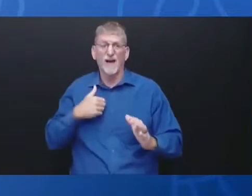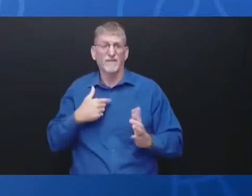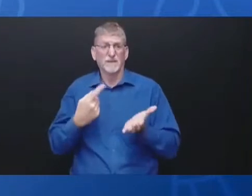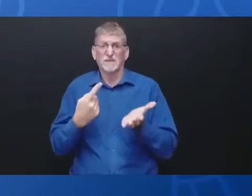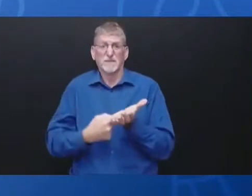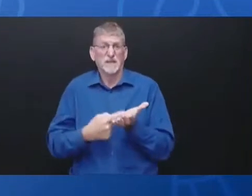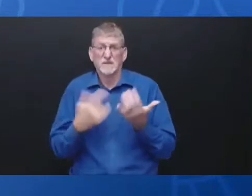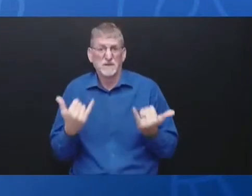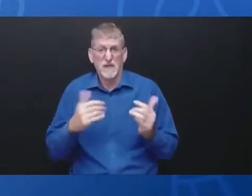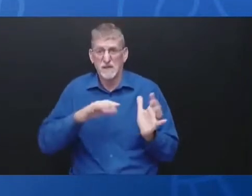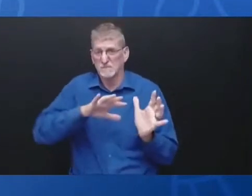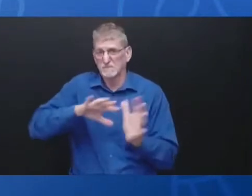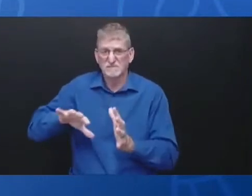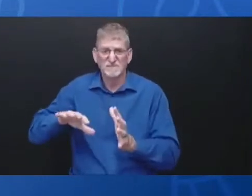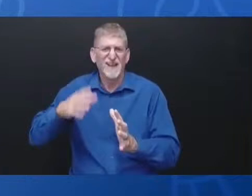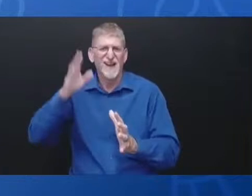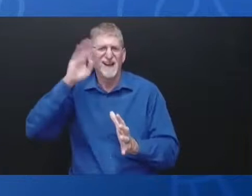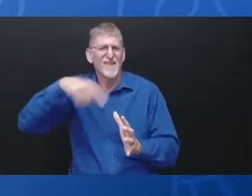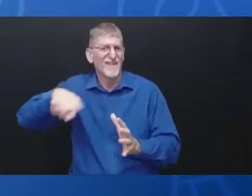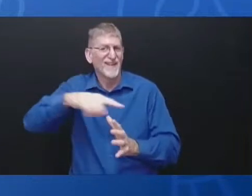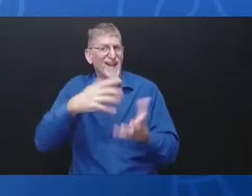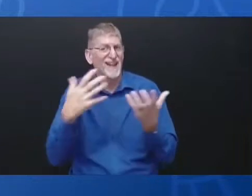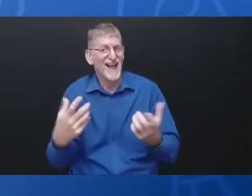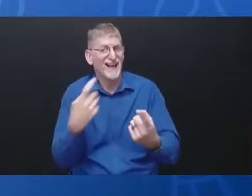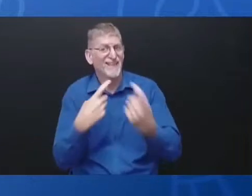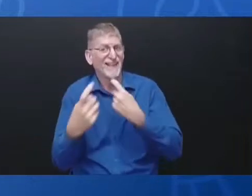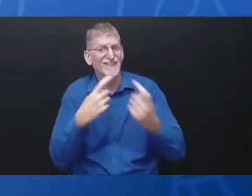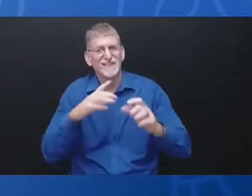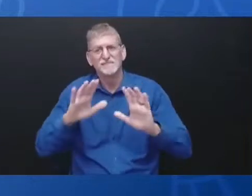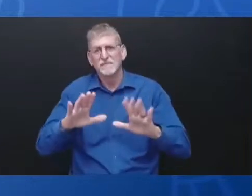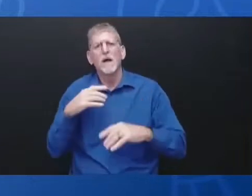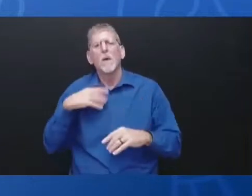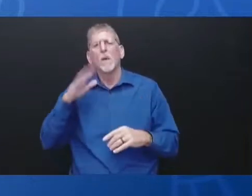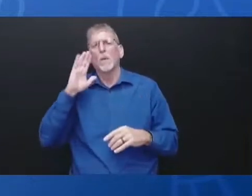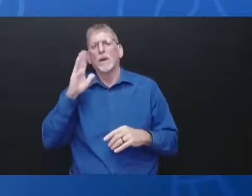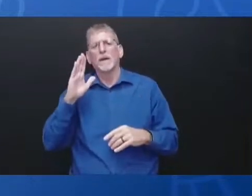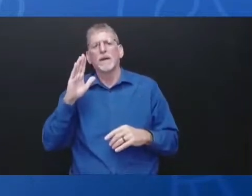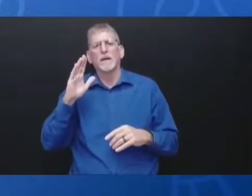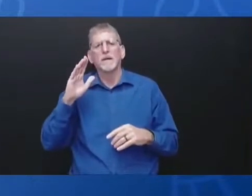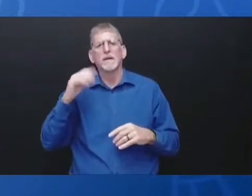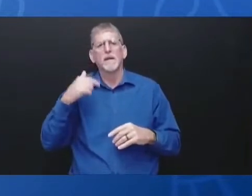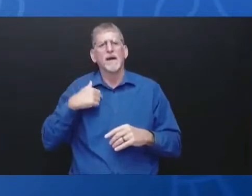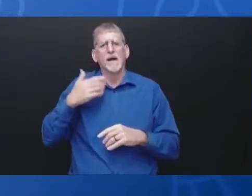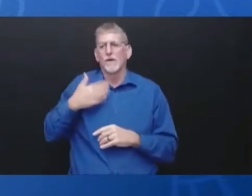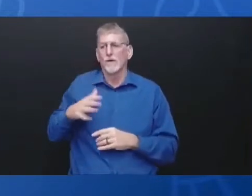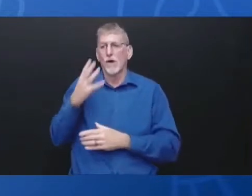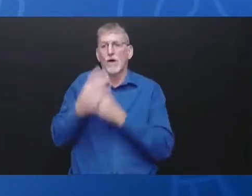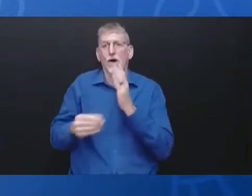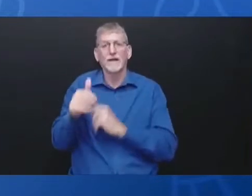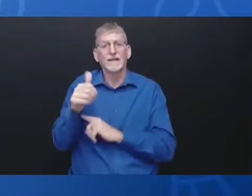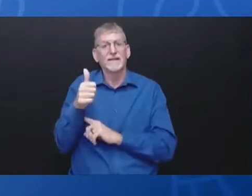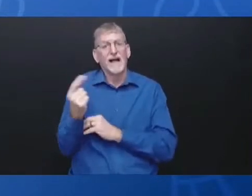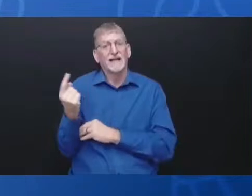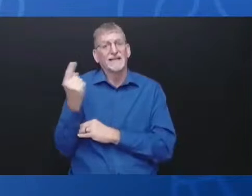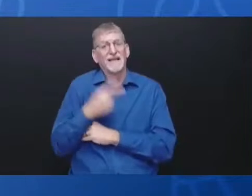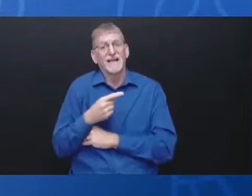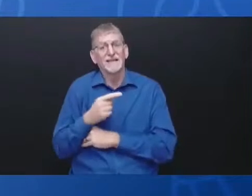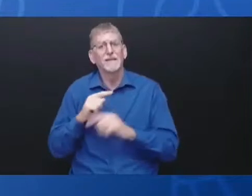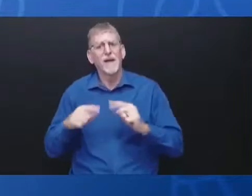I've been away for, 10 days now or so, but I'm looking forward to answering your questions. We will begin